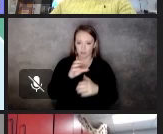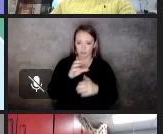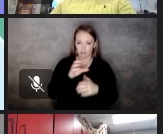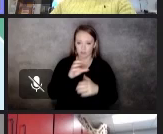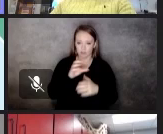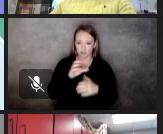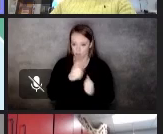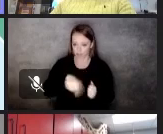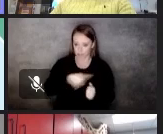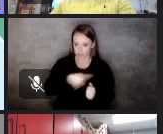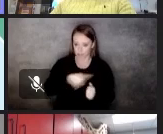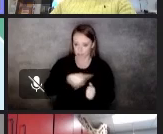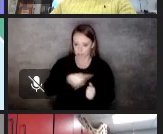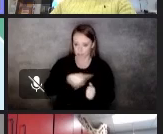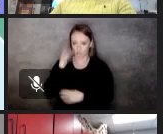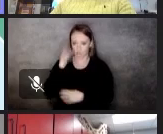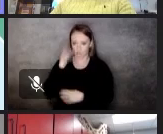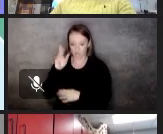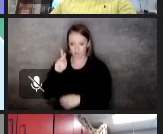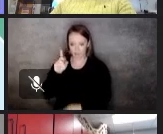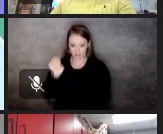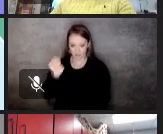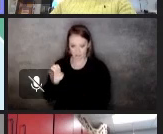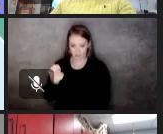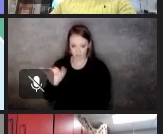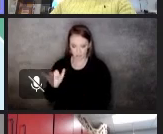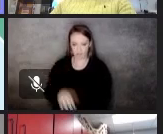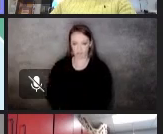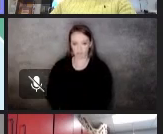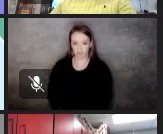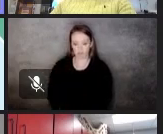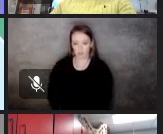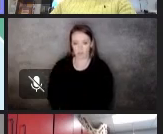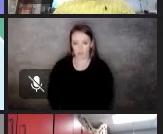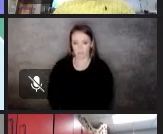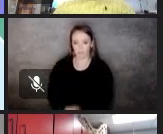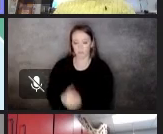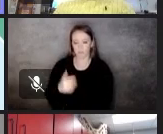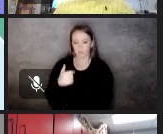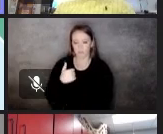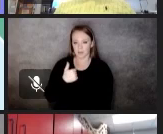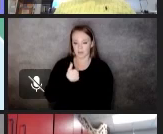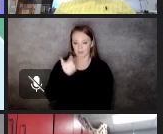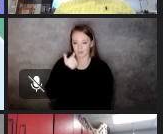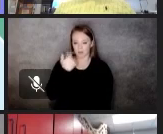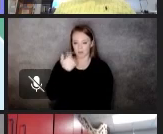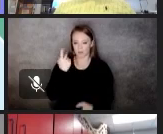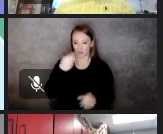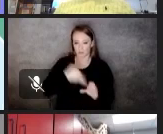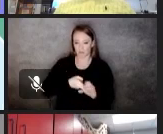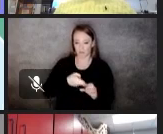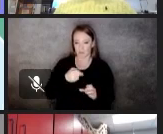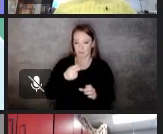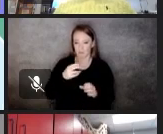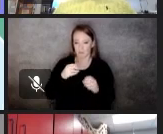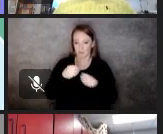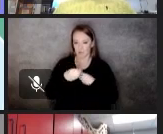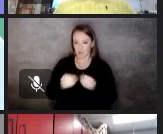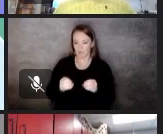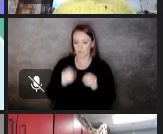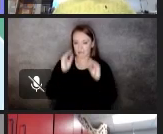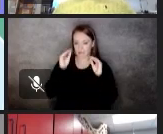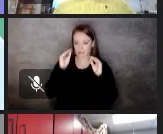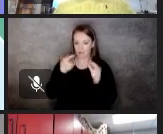my platform. I've recently joined in collaboration with the Office of Teaching and Learning in KET in